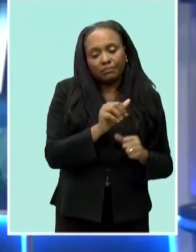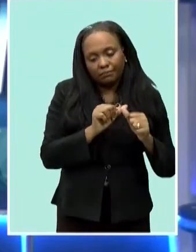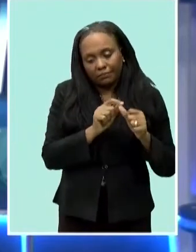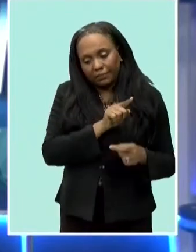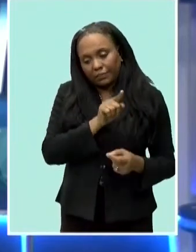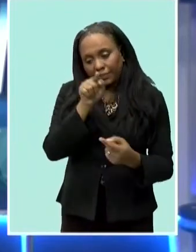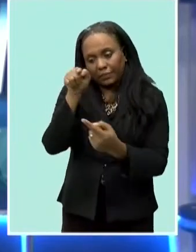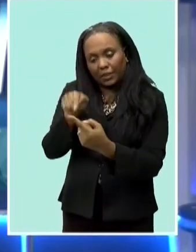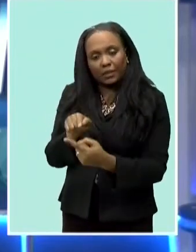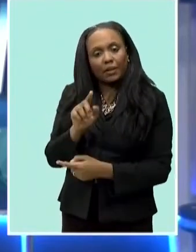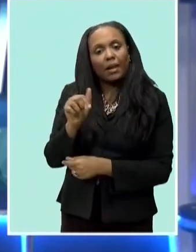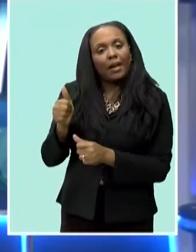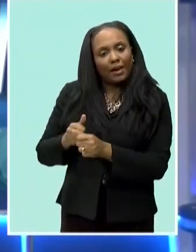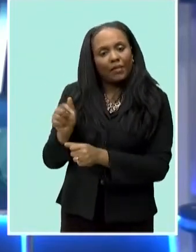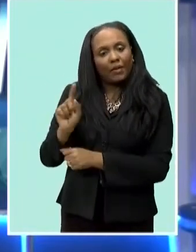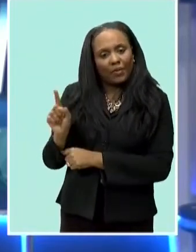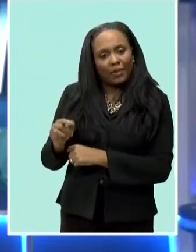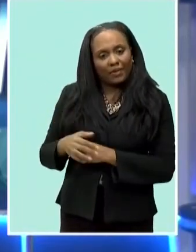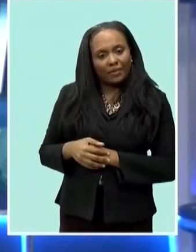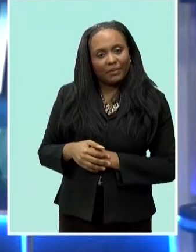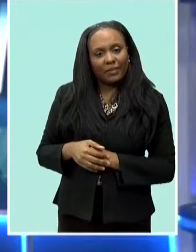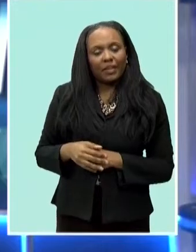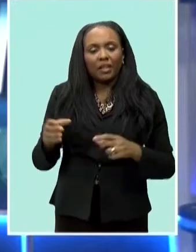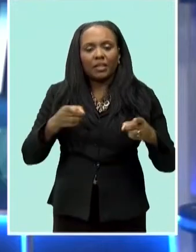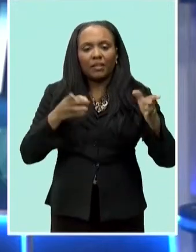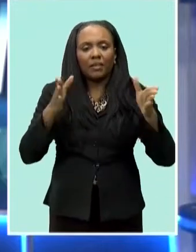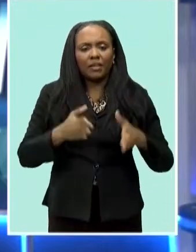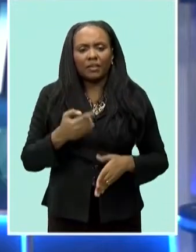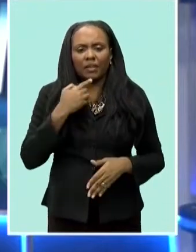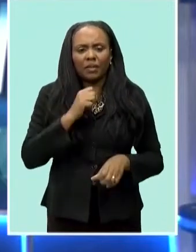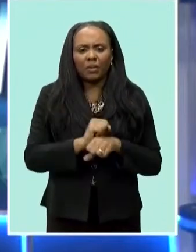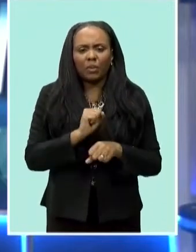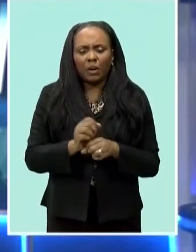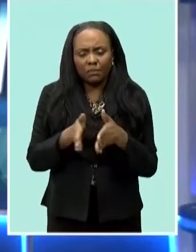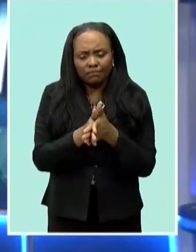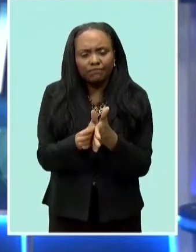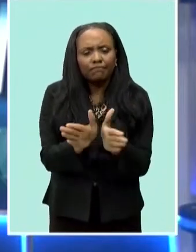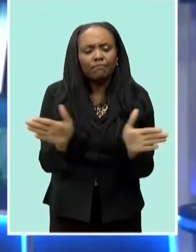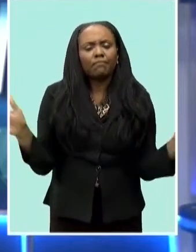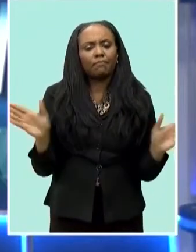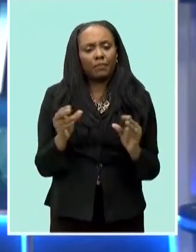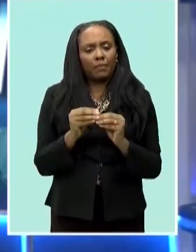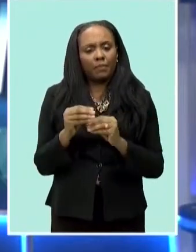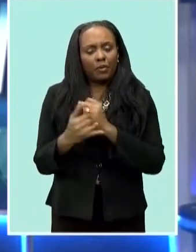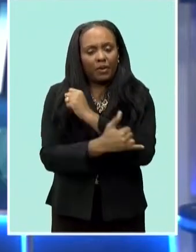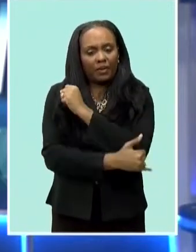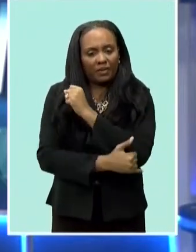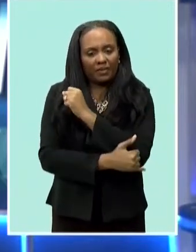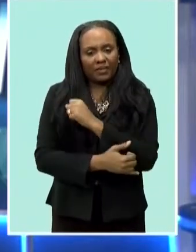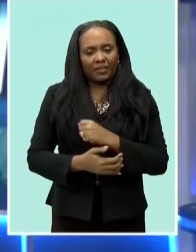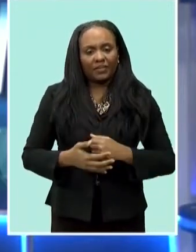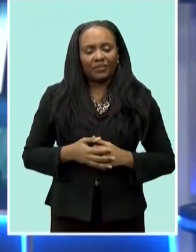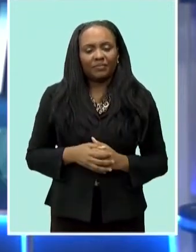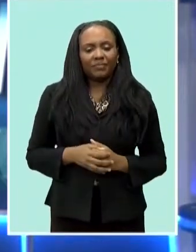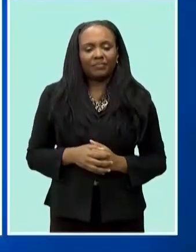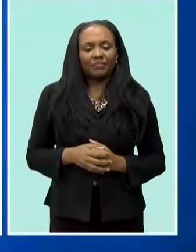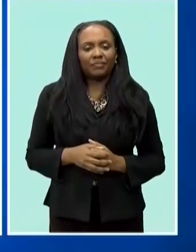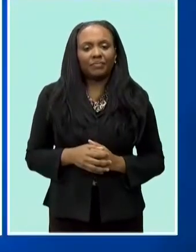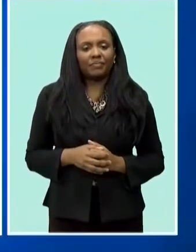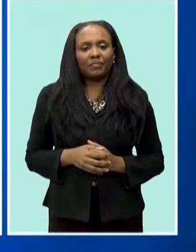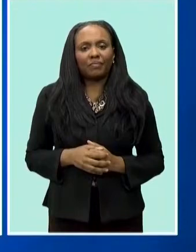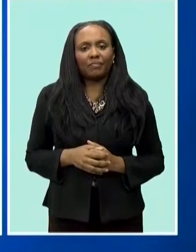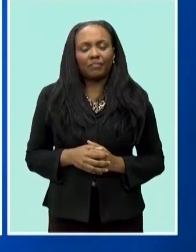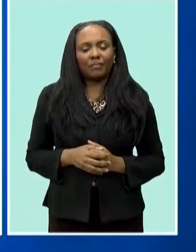Global Partners, Reverend Dennis Jackson, says its work has expanded to more countries over the years. The new